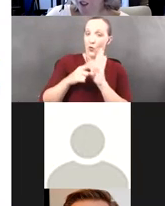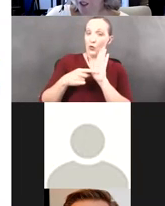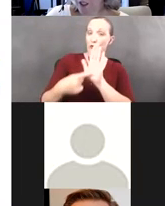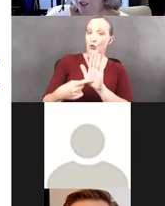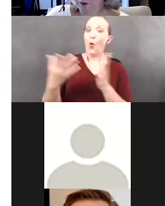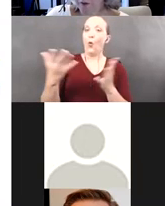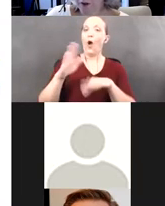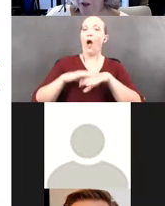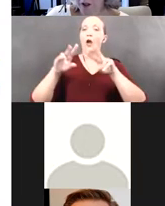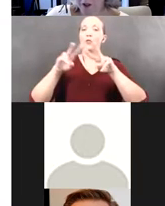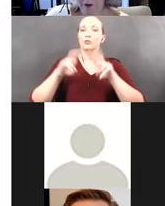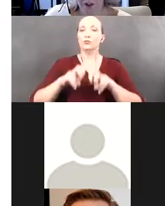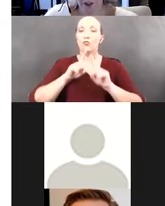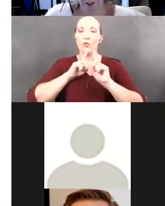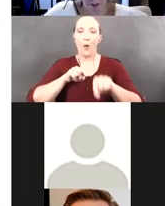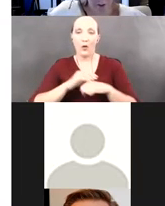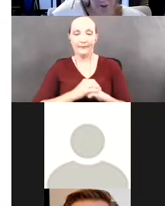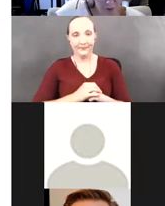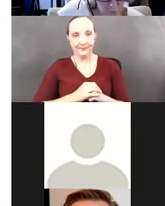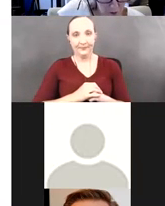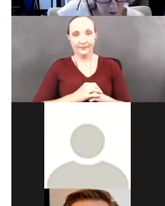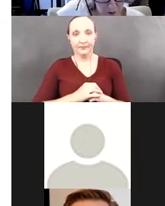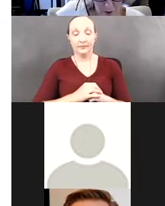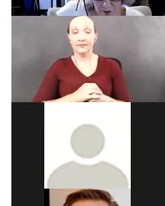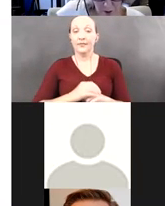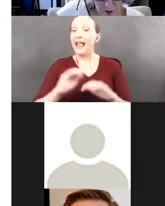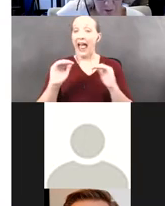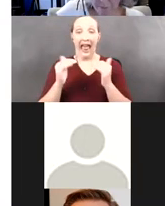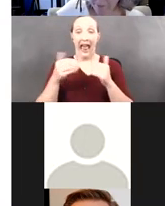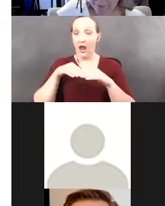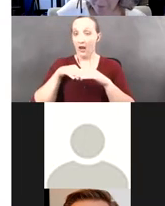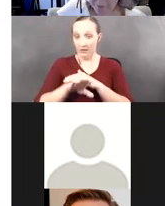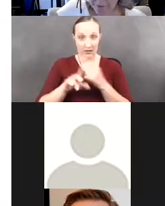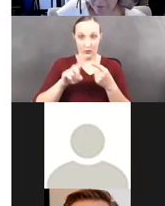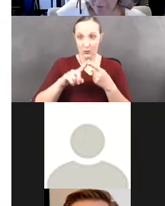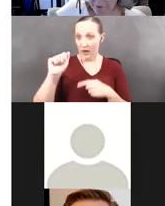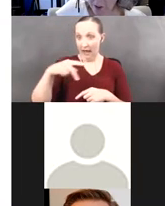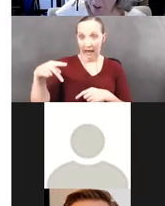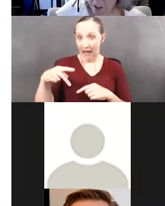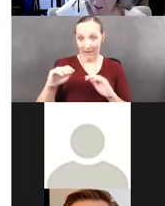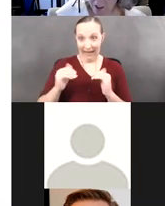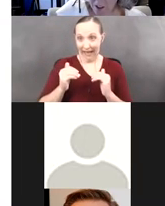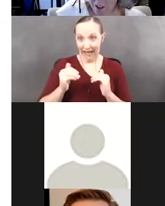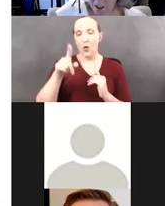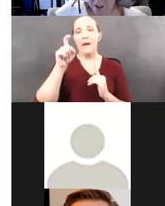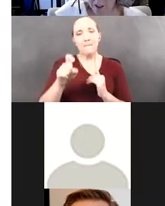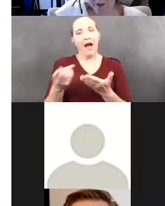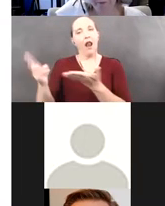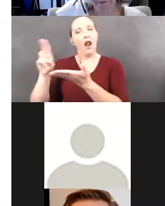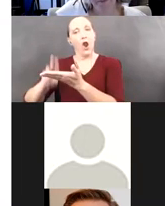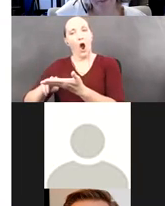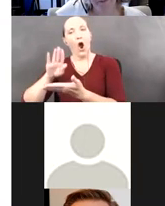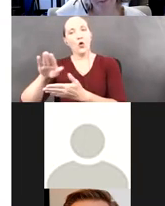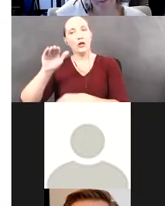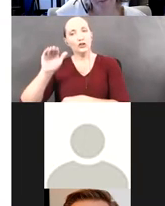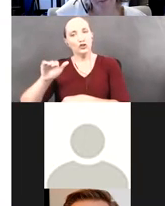encontrar en el informe de examen. In order to get to the Great Minds in Sync Para app, poder you must log into your acceder a la child's Clever aplicación de account.